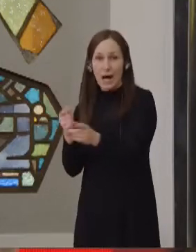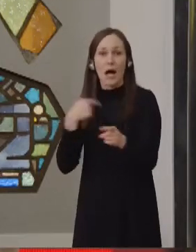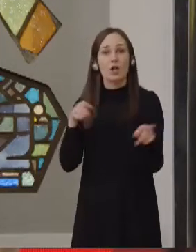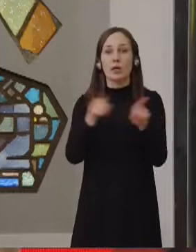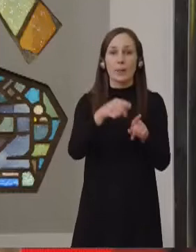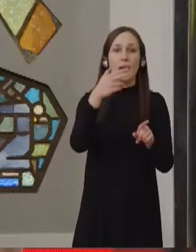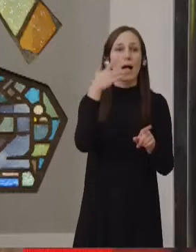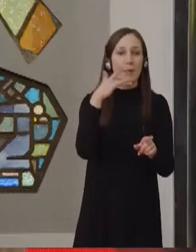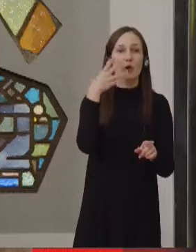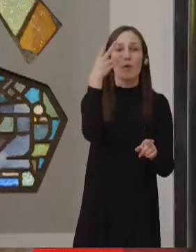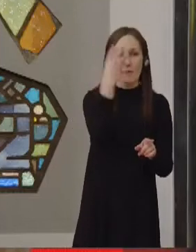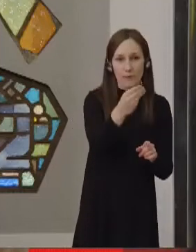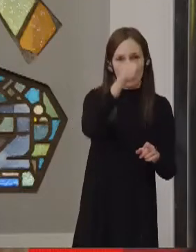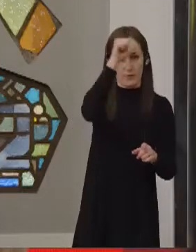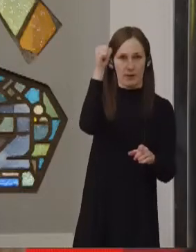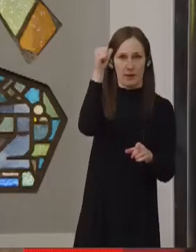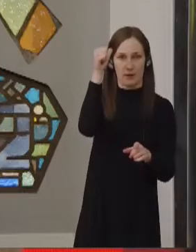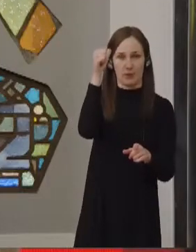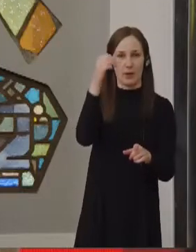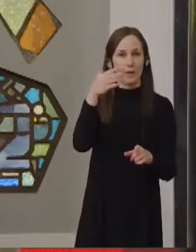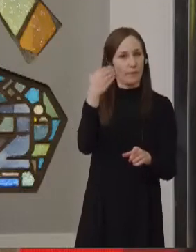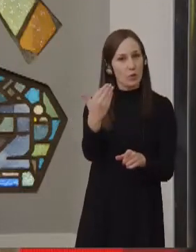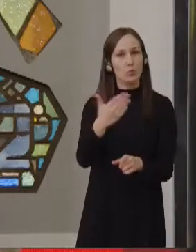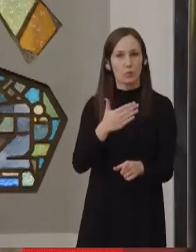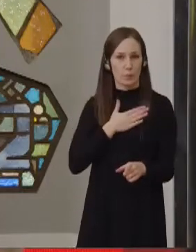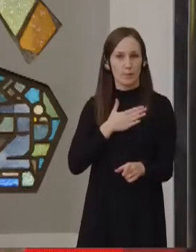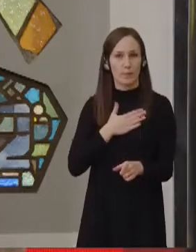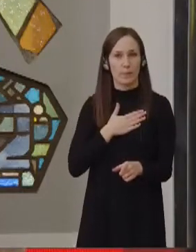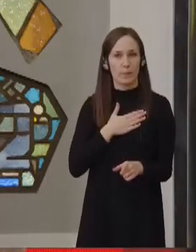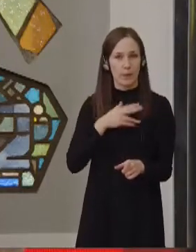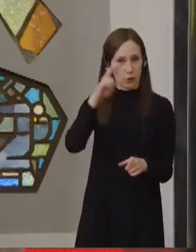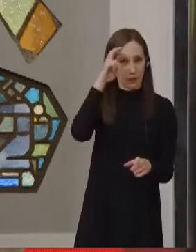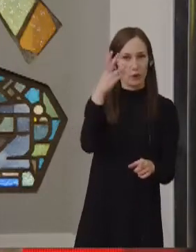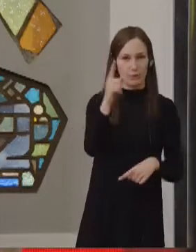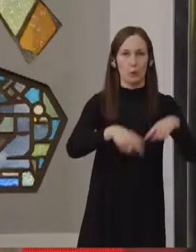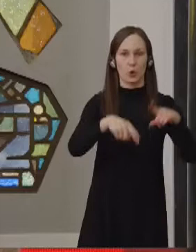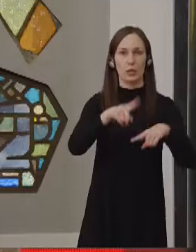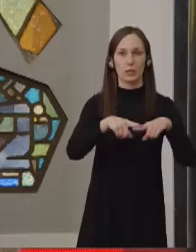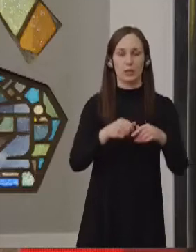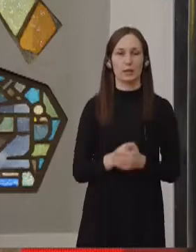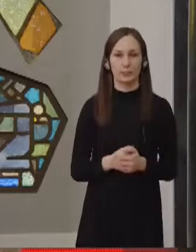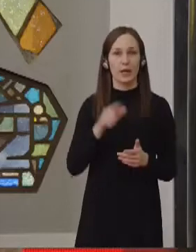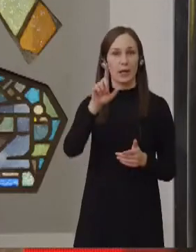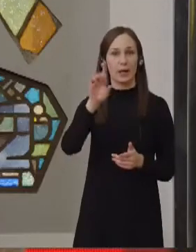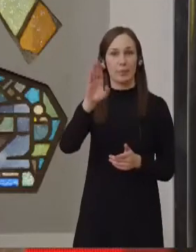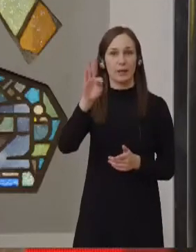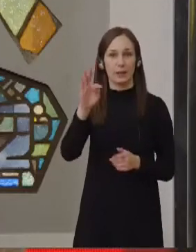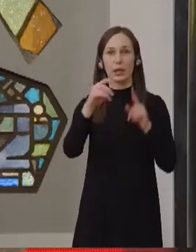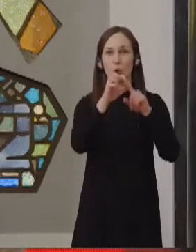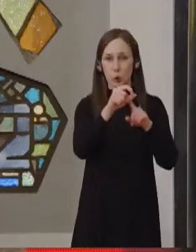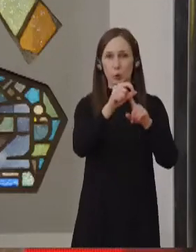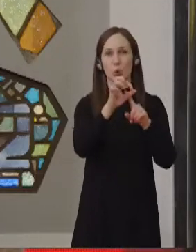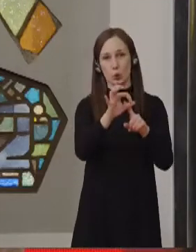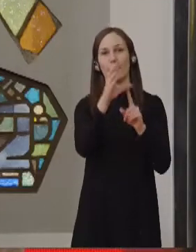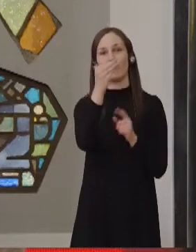This is the policy of my government. This approach on LGBTQI rights is not unique to the U.S. Embassy in Lithuania